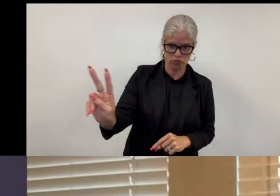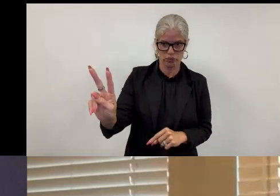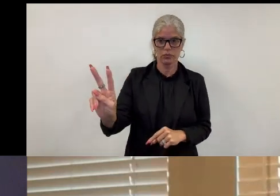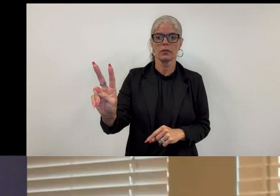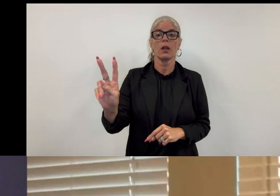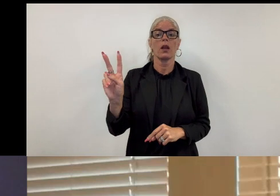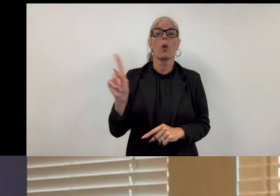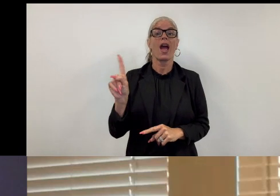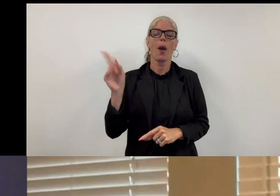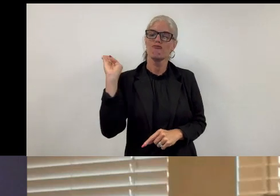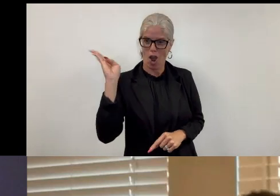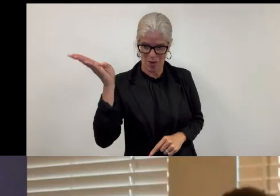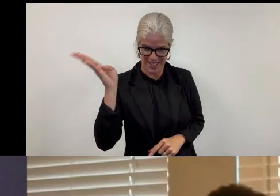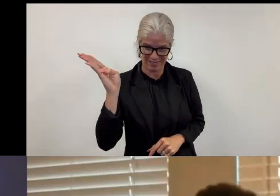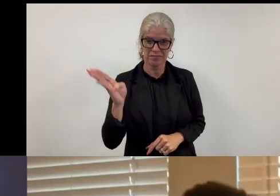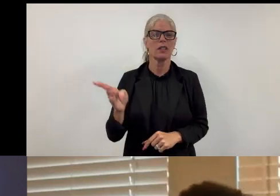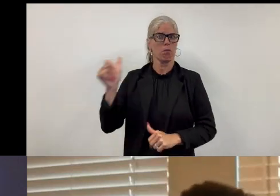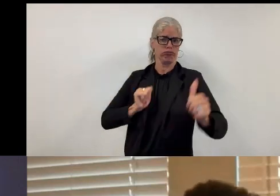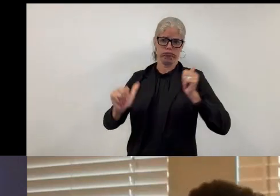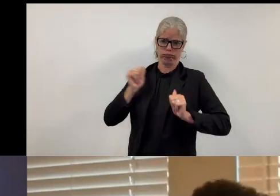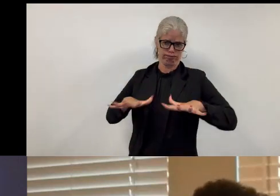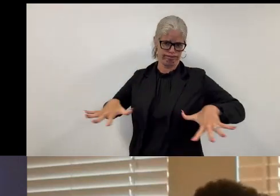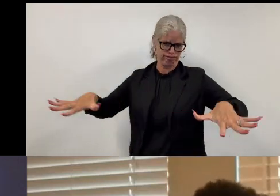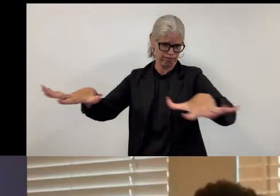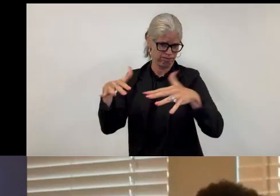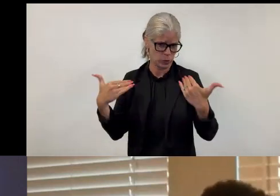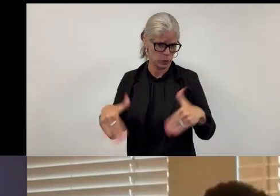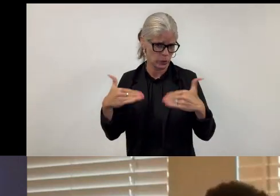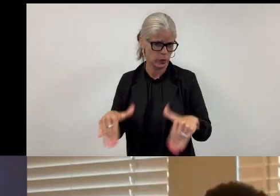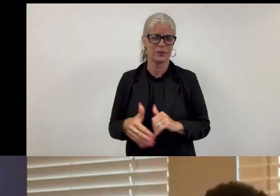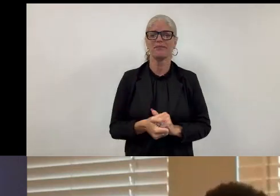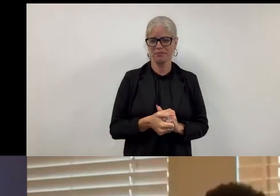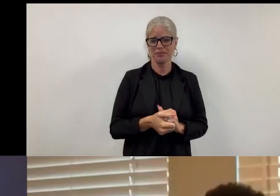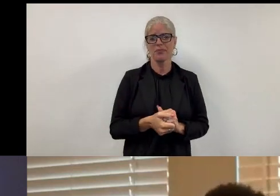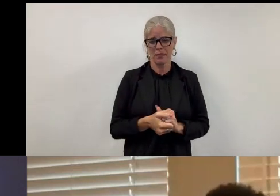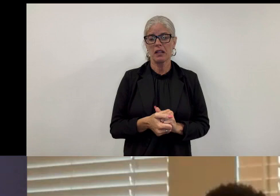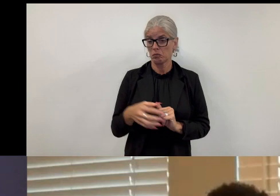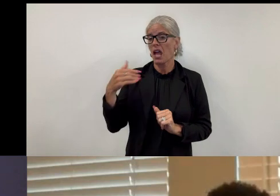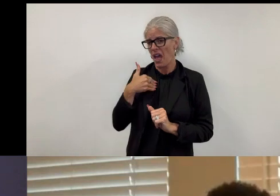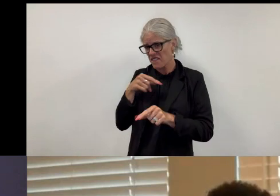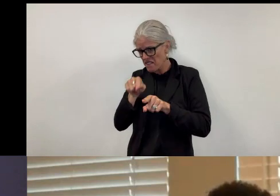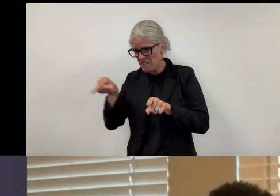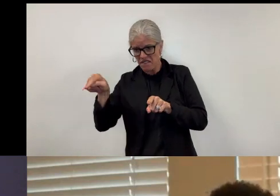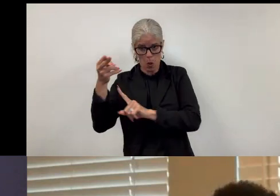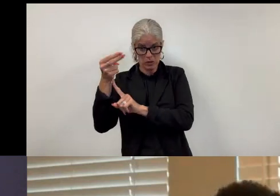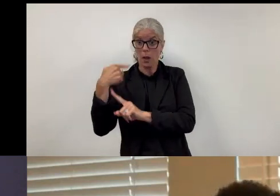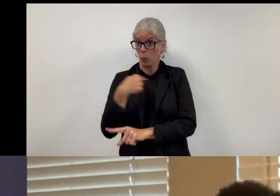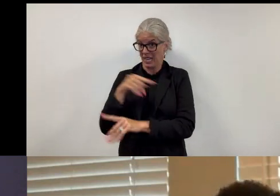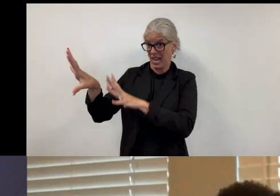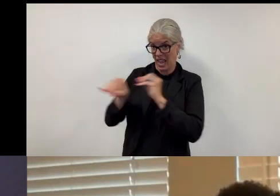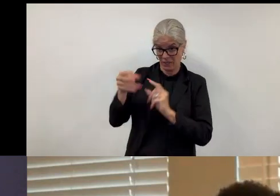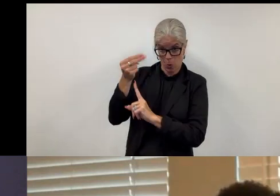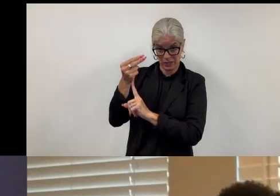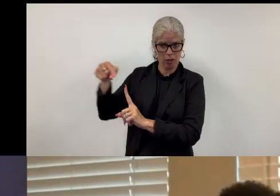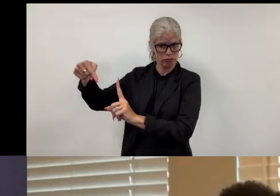friends went to see a Broadway show, and we were leaving the hotel that we